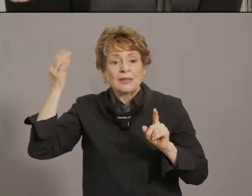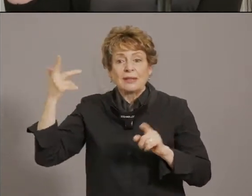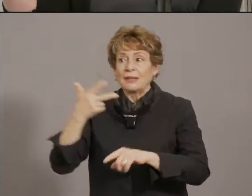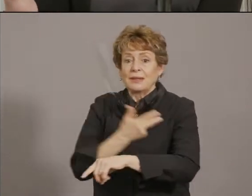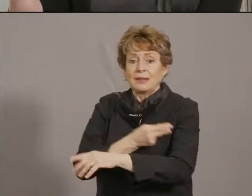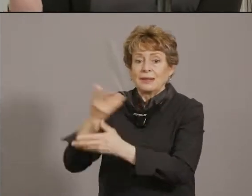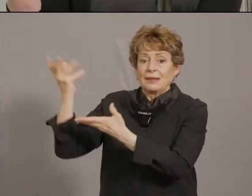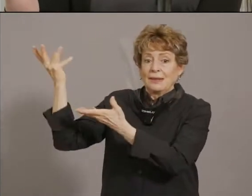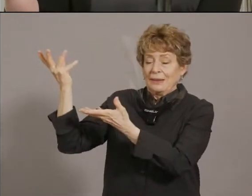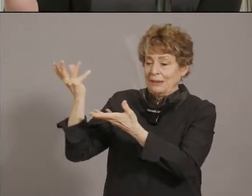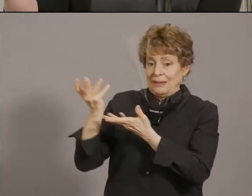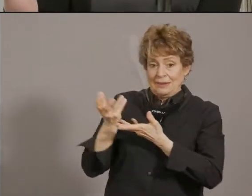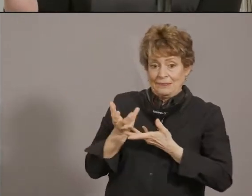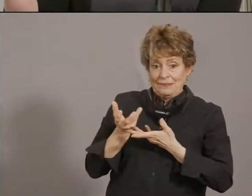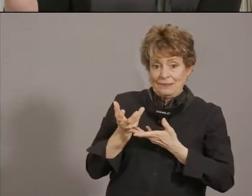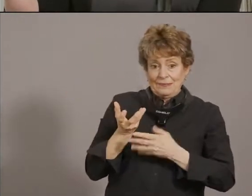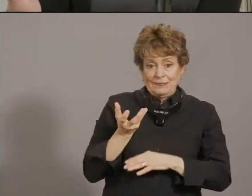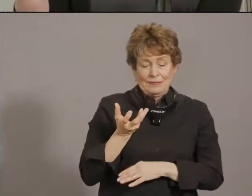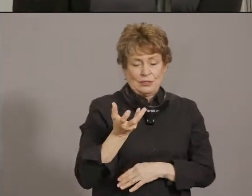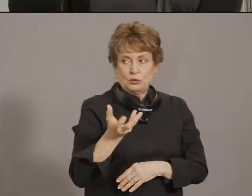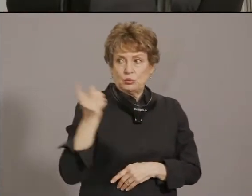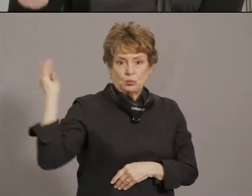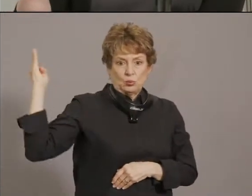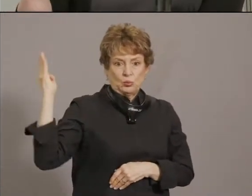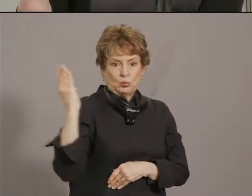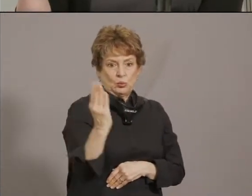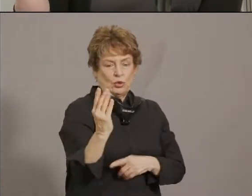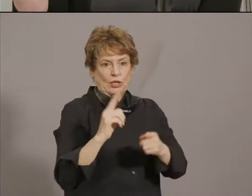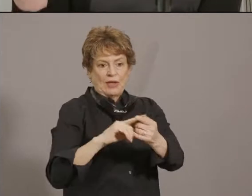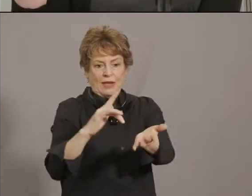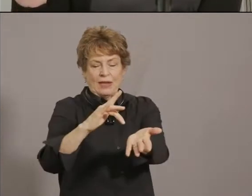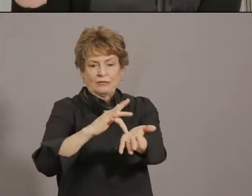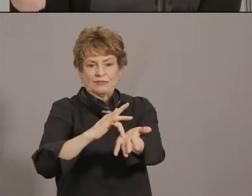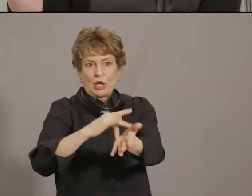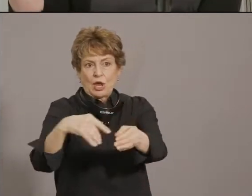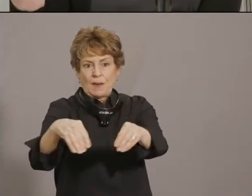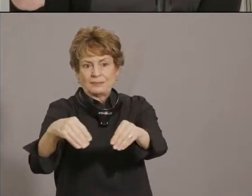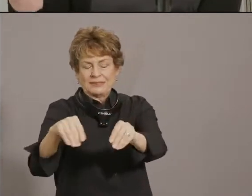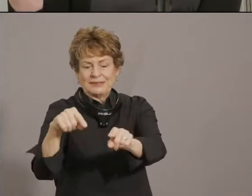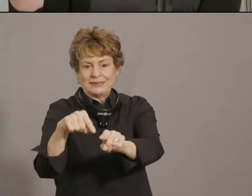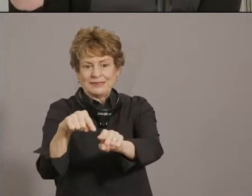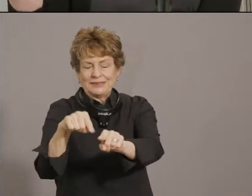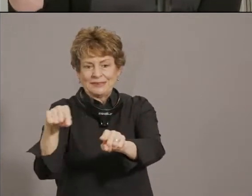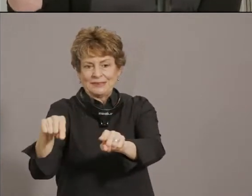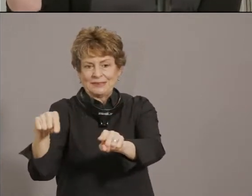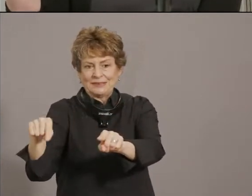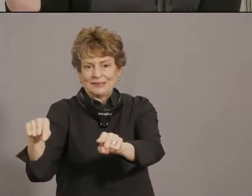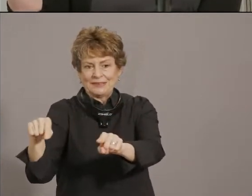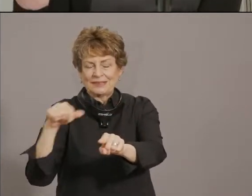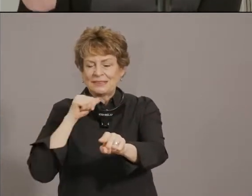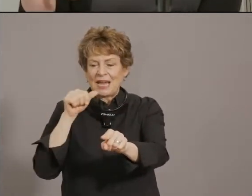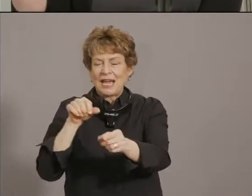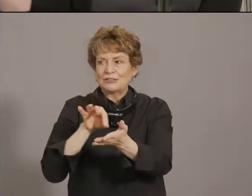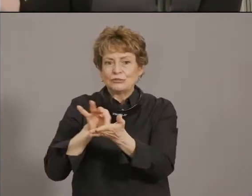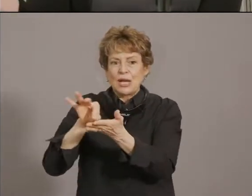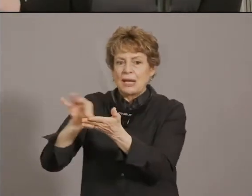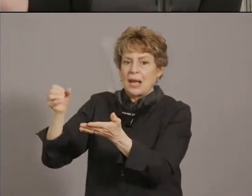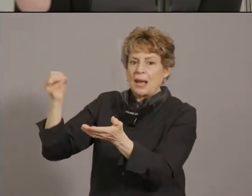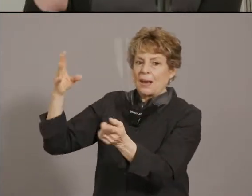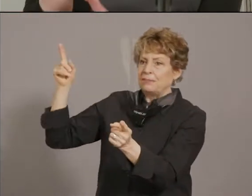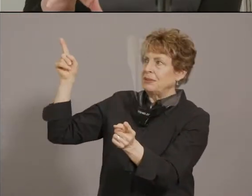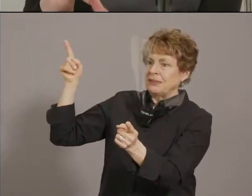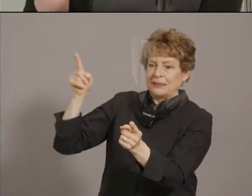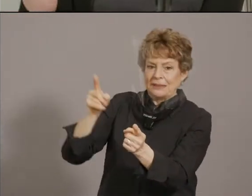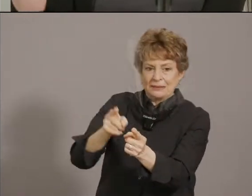program, that go to the retail pharmacy partnership program, do not come through as doses ordered by Arizona. They are